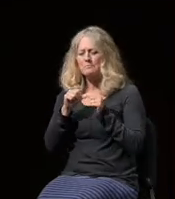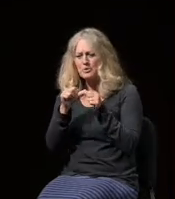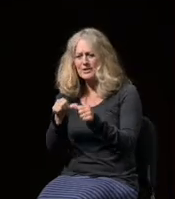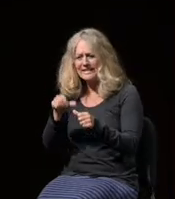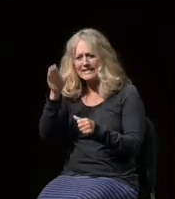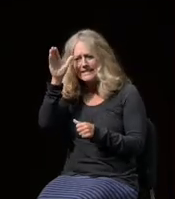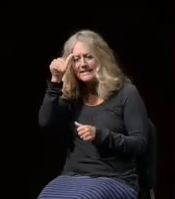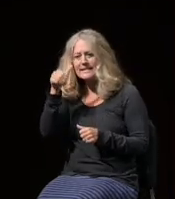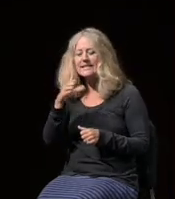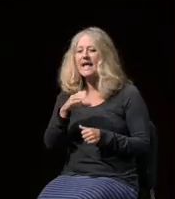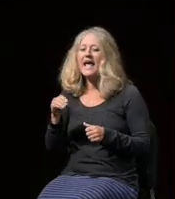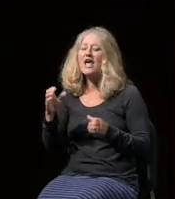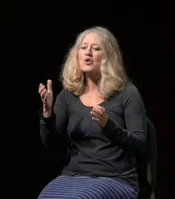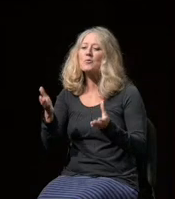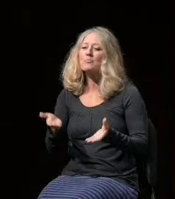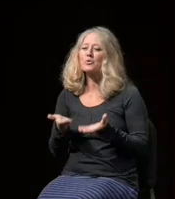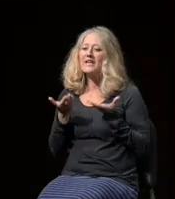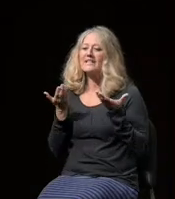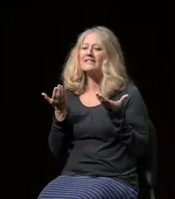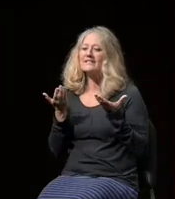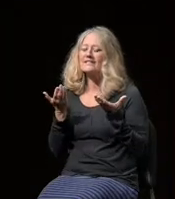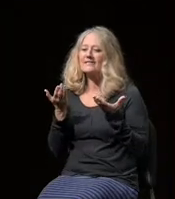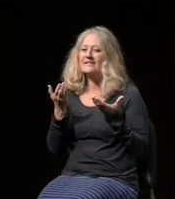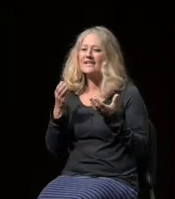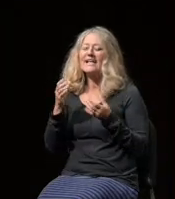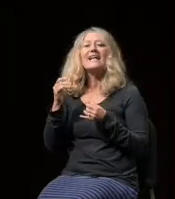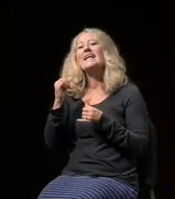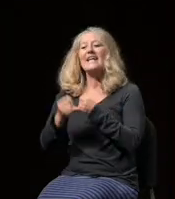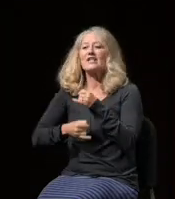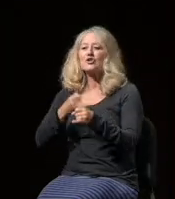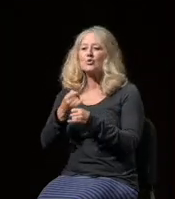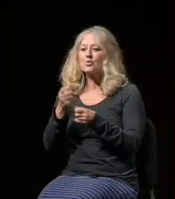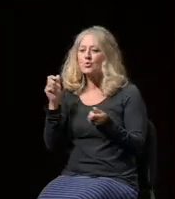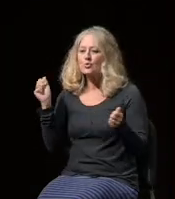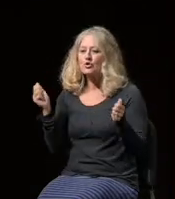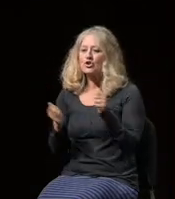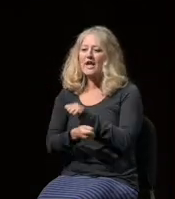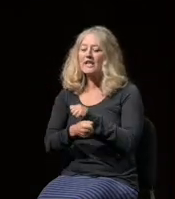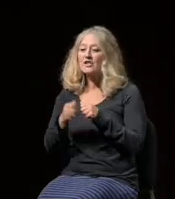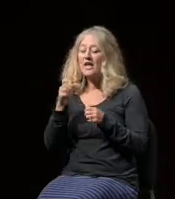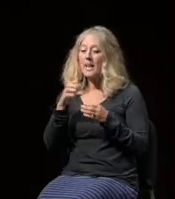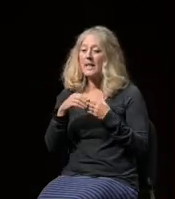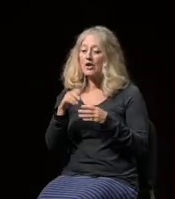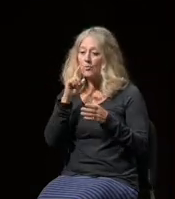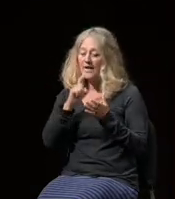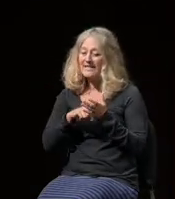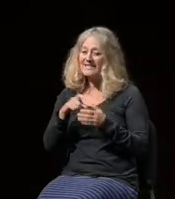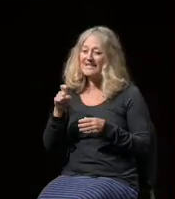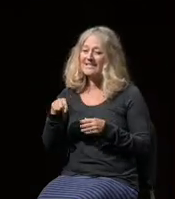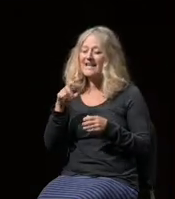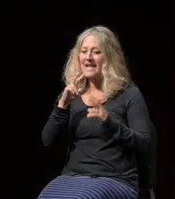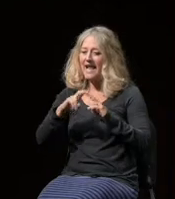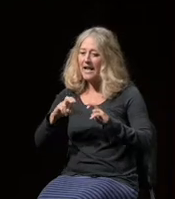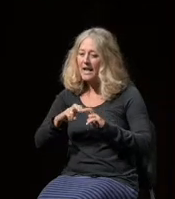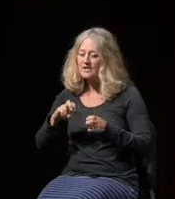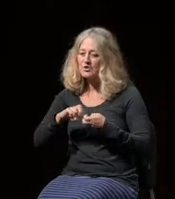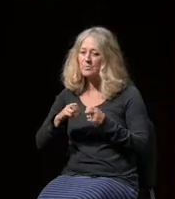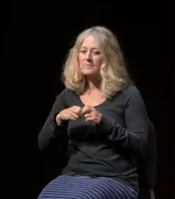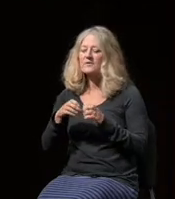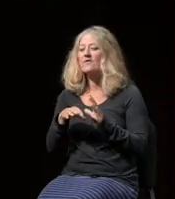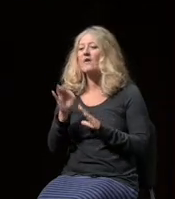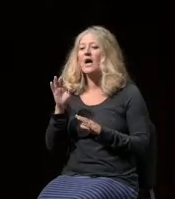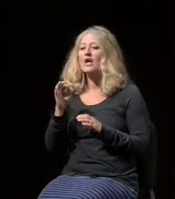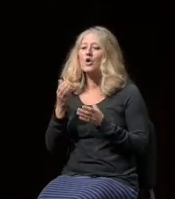brings about institutional change. A leader recognizes a need, analyzes the problem, finds